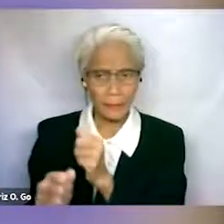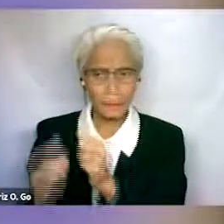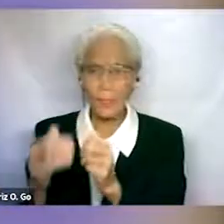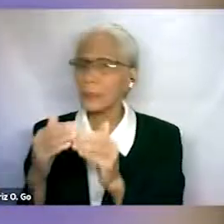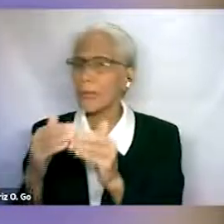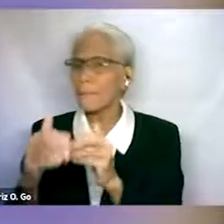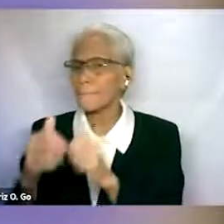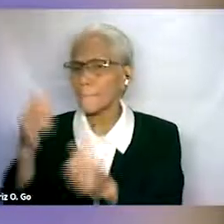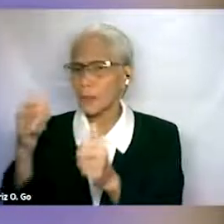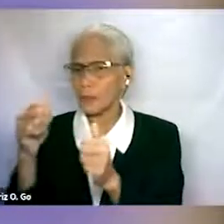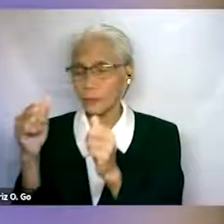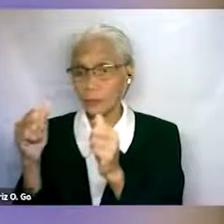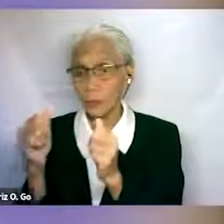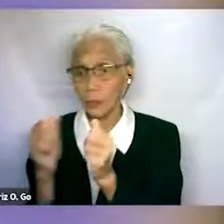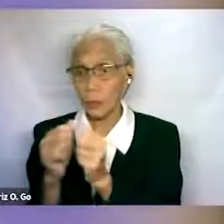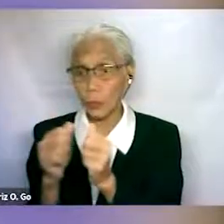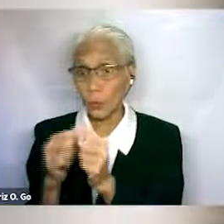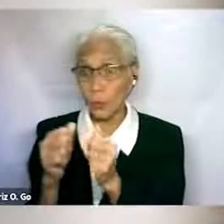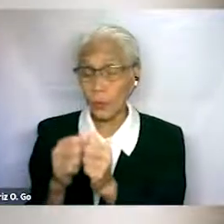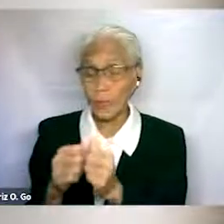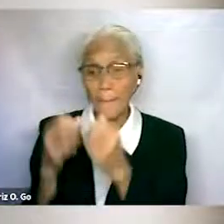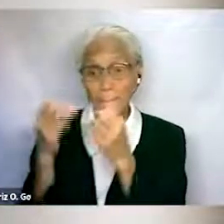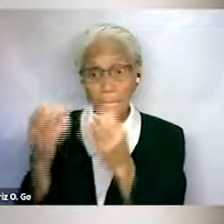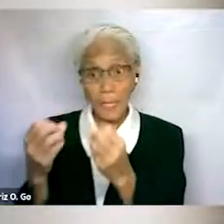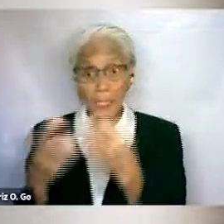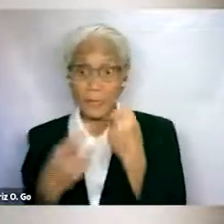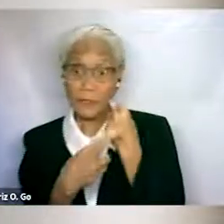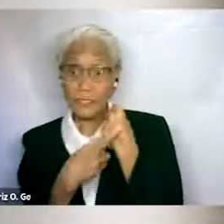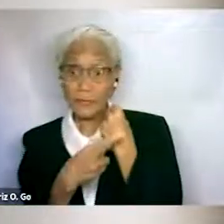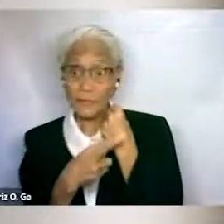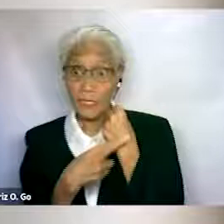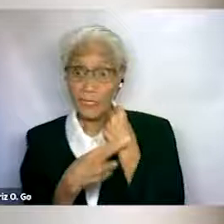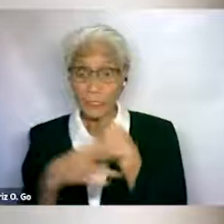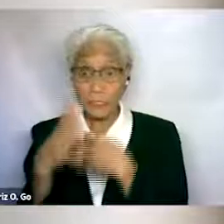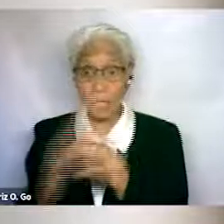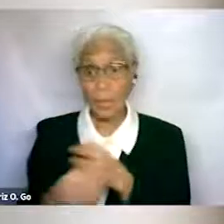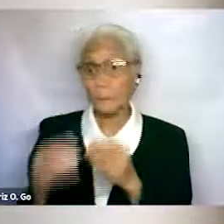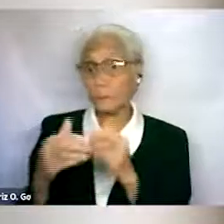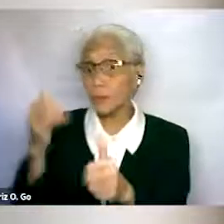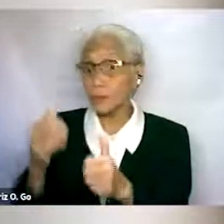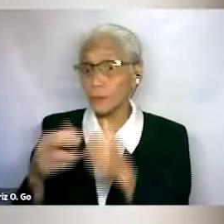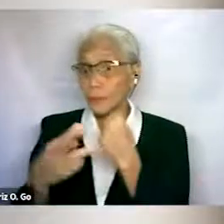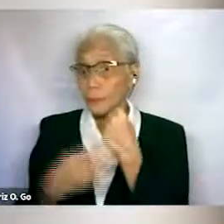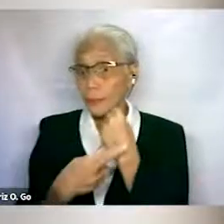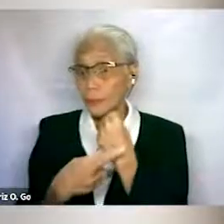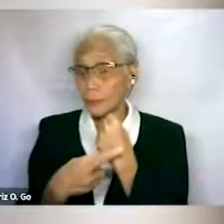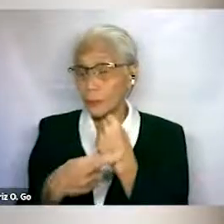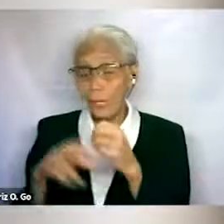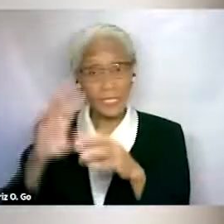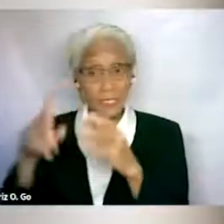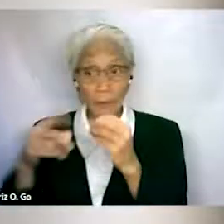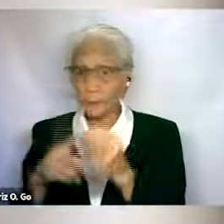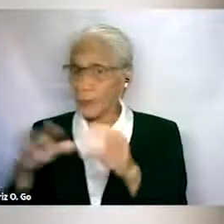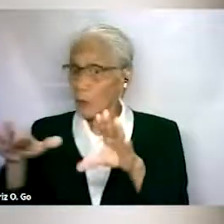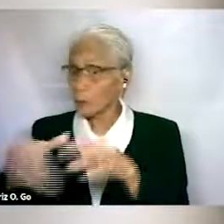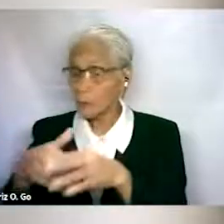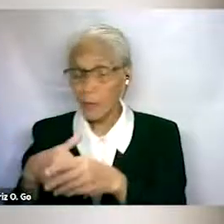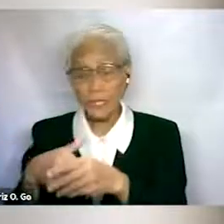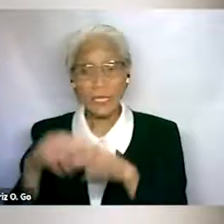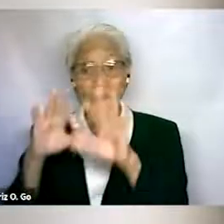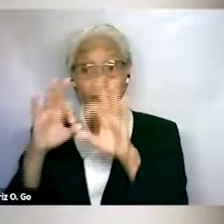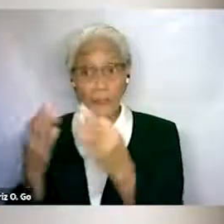of CEDAW in eliminating that. And so what are the principles of CEDAW? So I'm now going into the principles of CEDAW